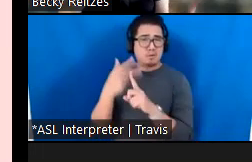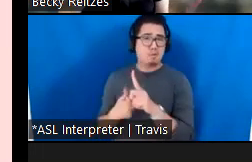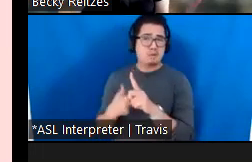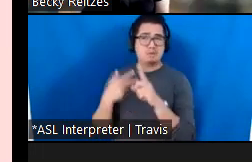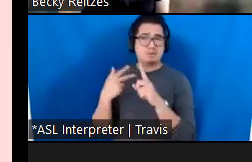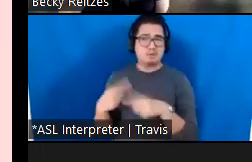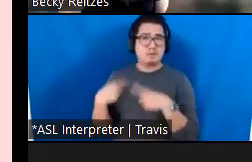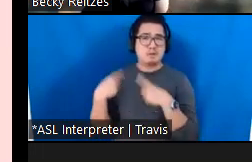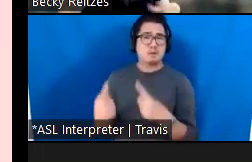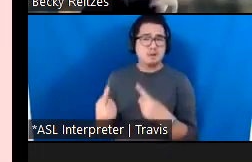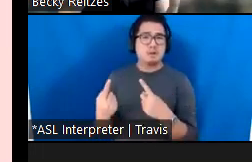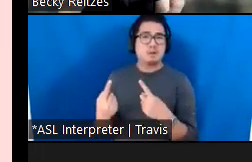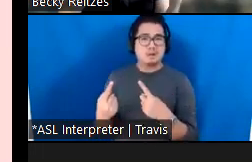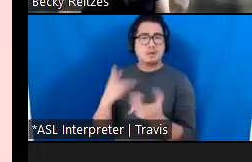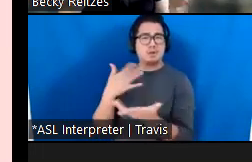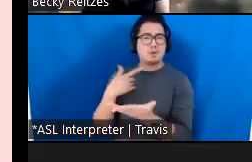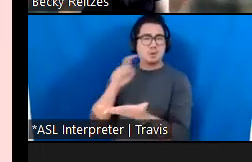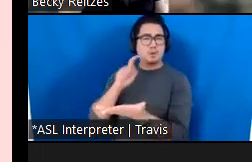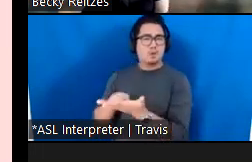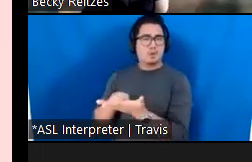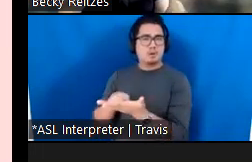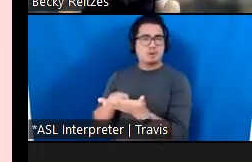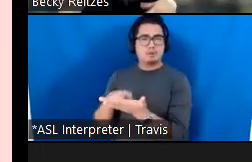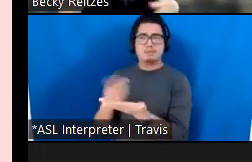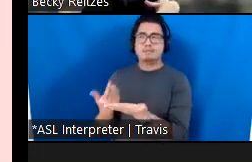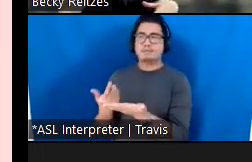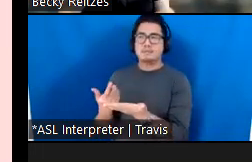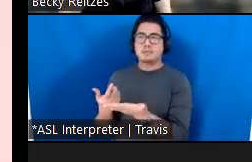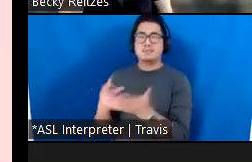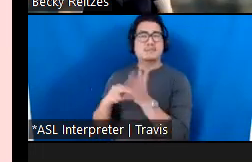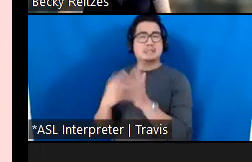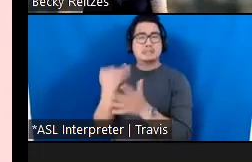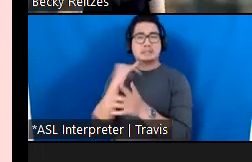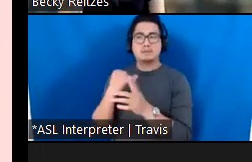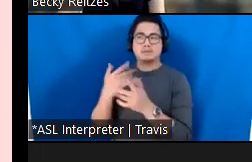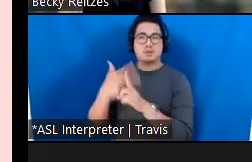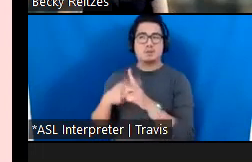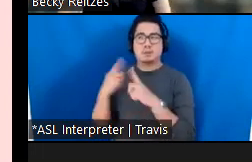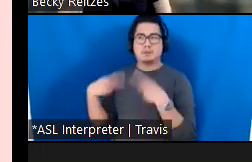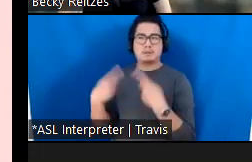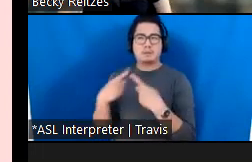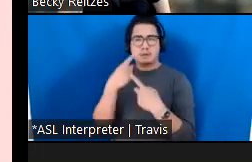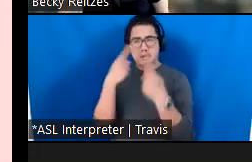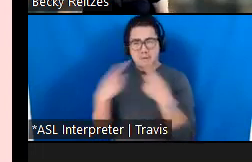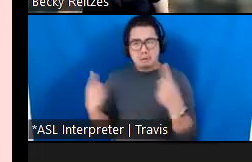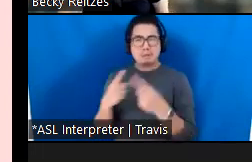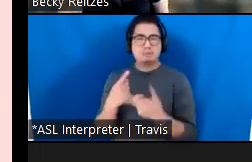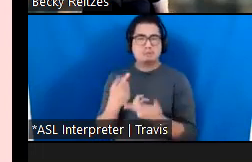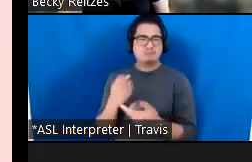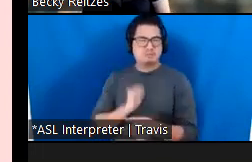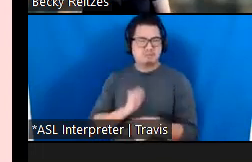again. But if you're having new symptoms, young people, we see, we'll often see